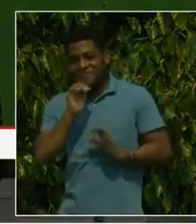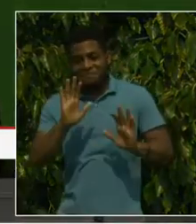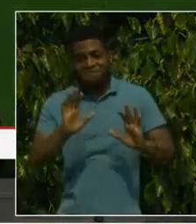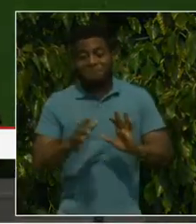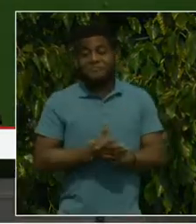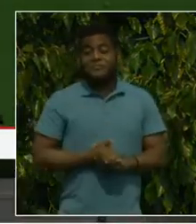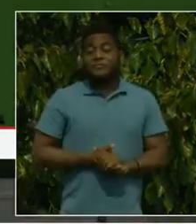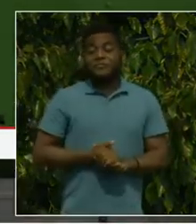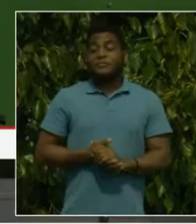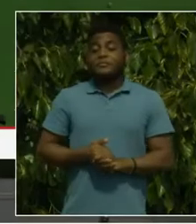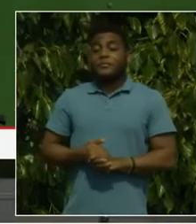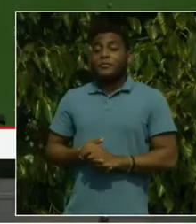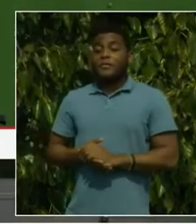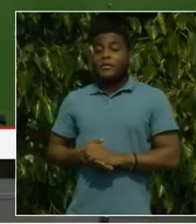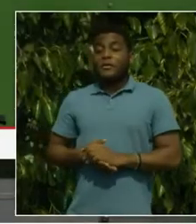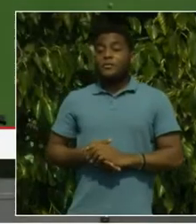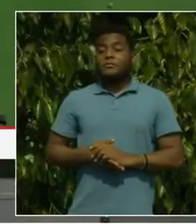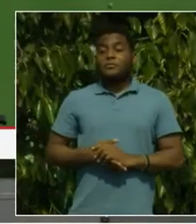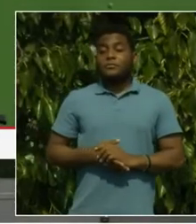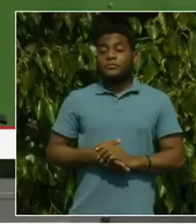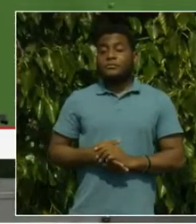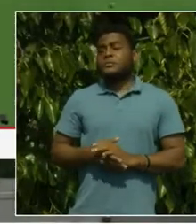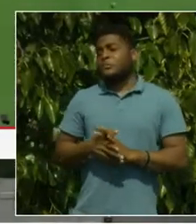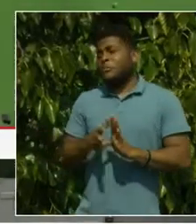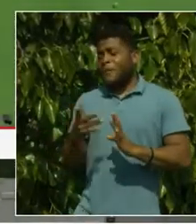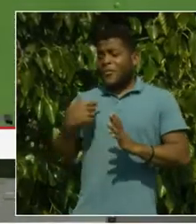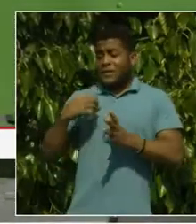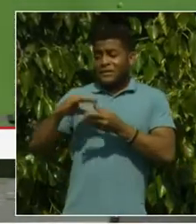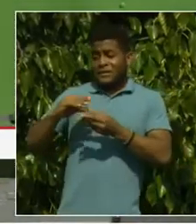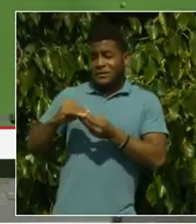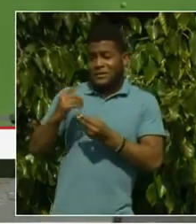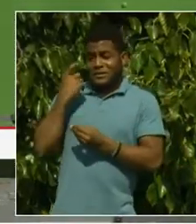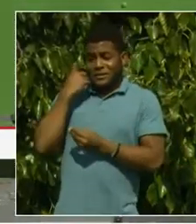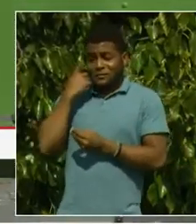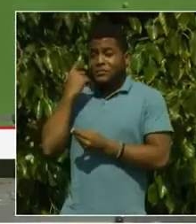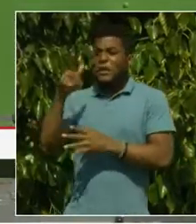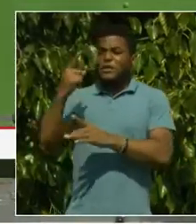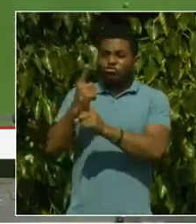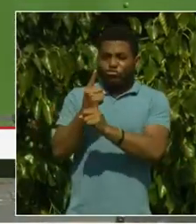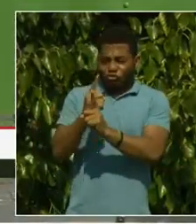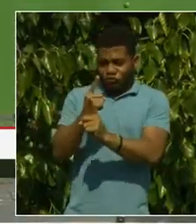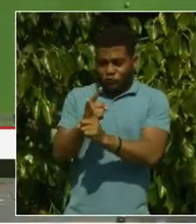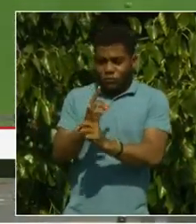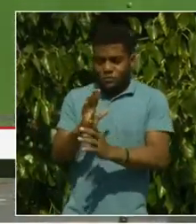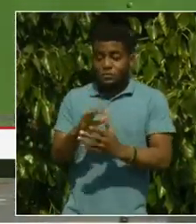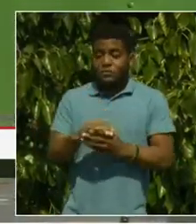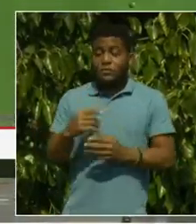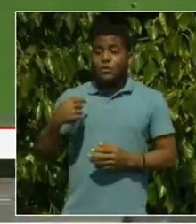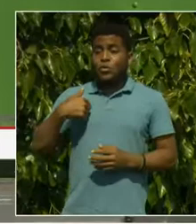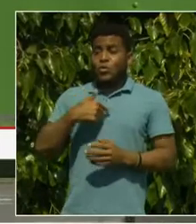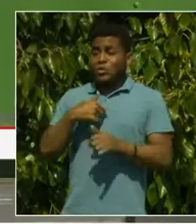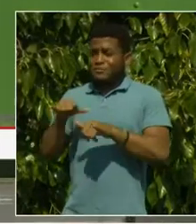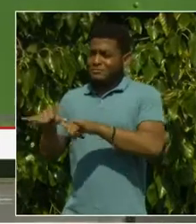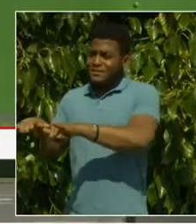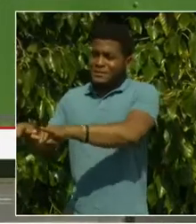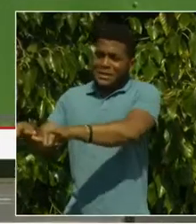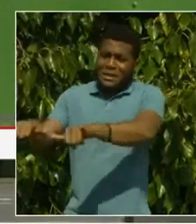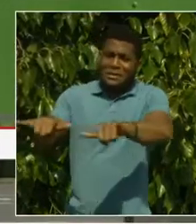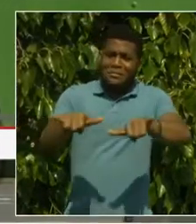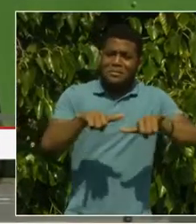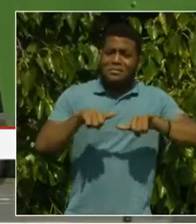And where was I? I was saying that everybody needs a little help sometimes. I tried to do it all by